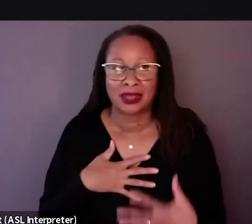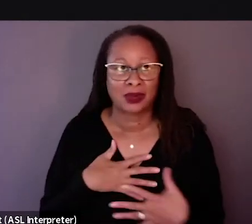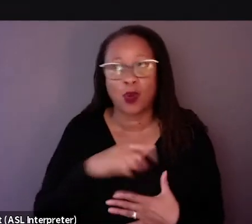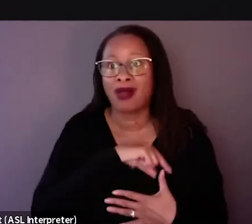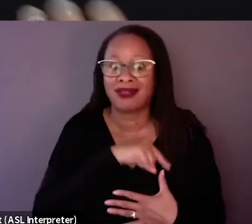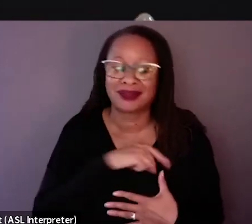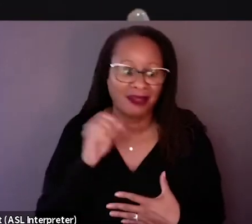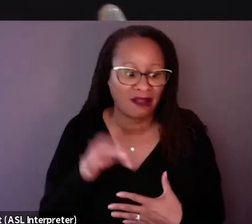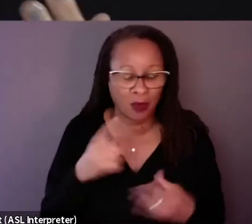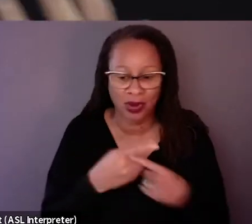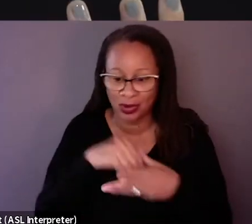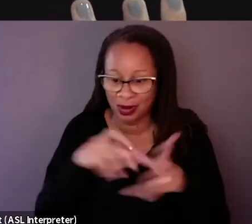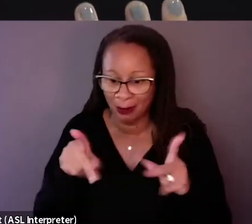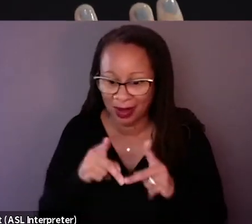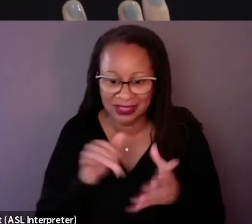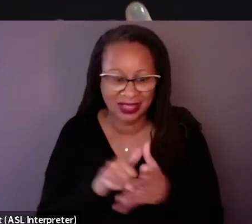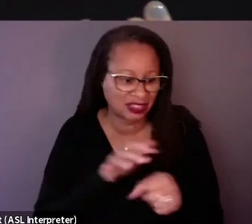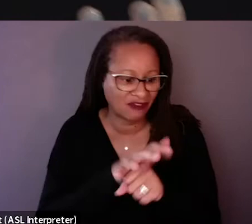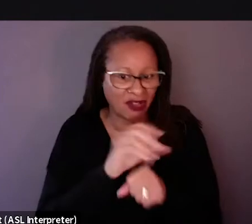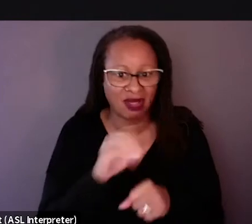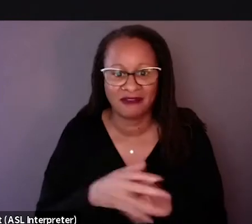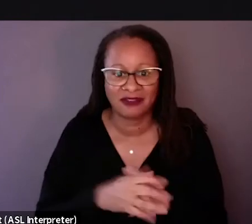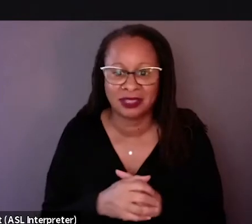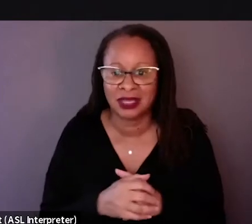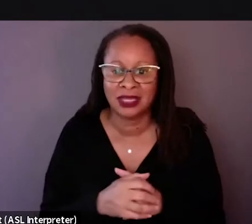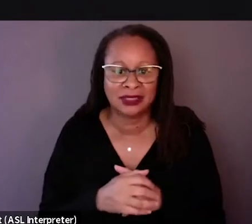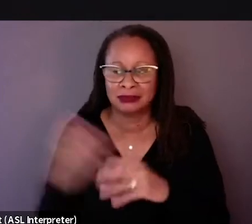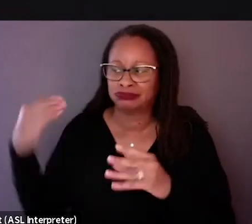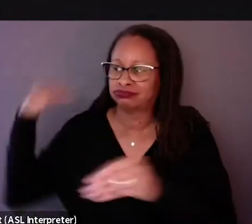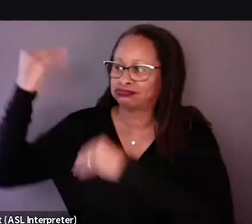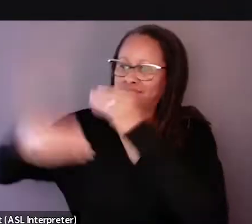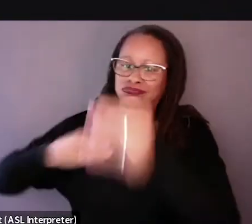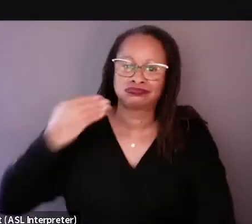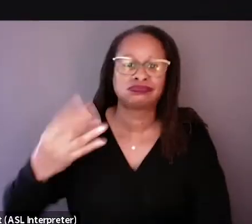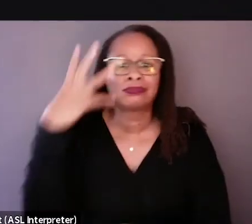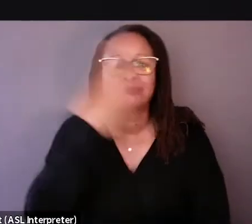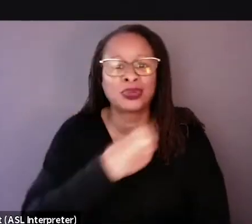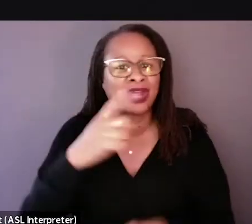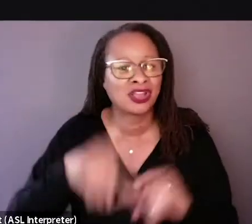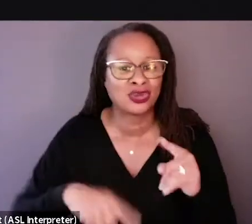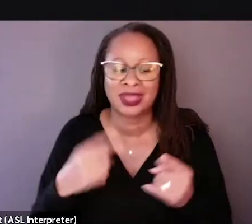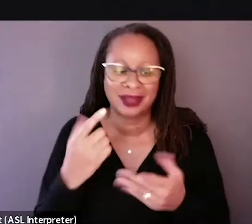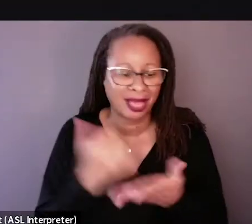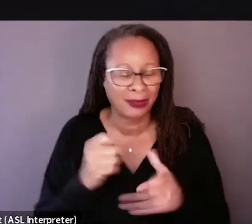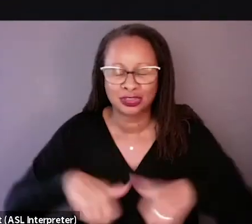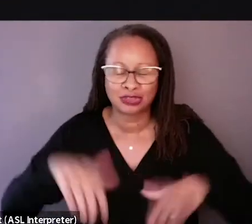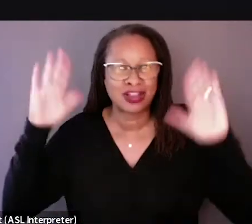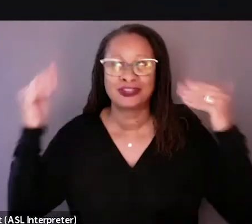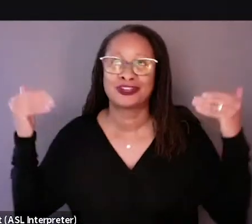of when you're in a place that's just full of, you know, that transcendent beauty, you can't help but kind of surrender and go